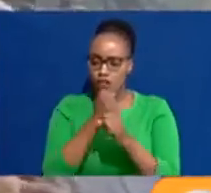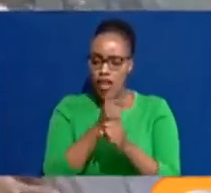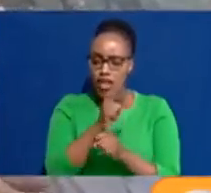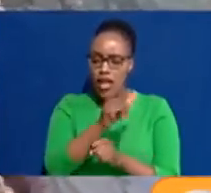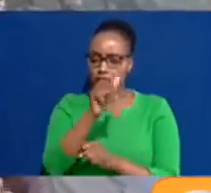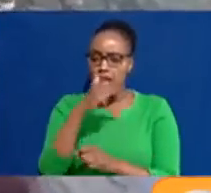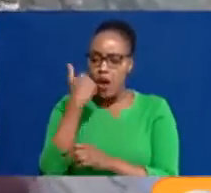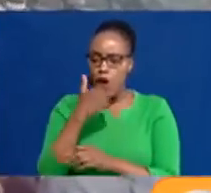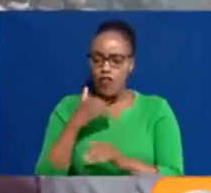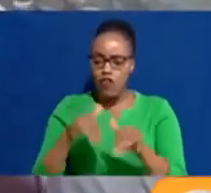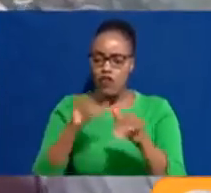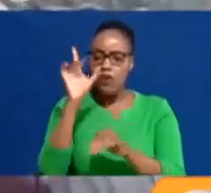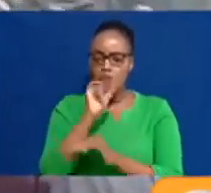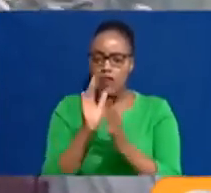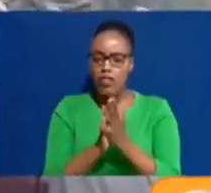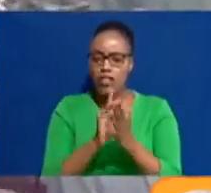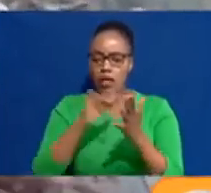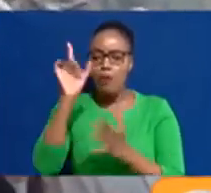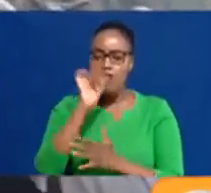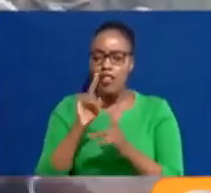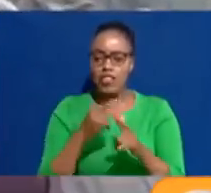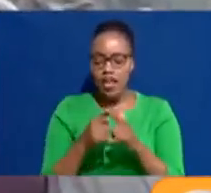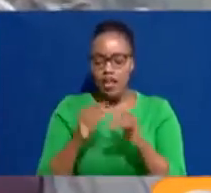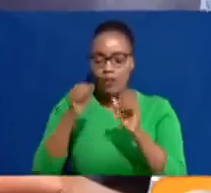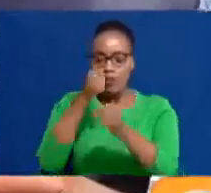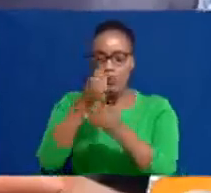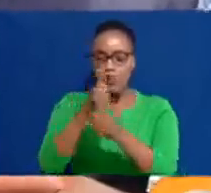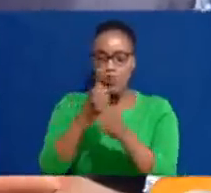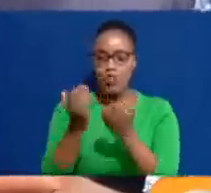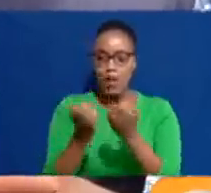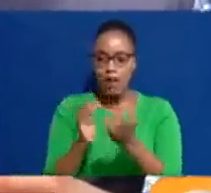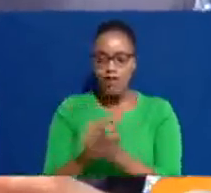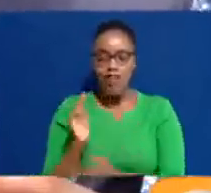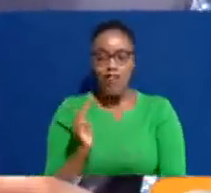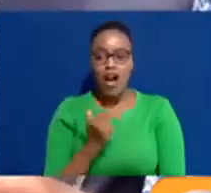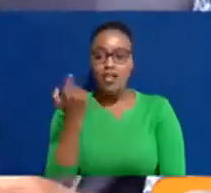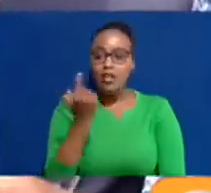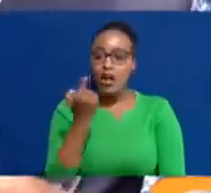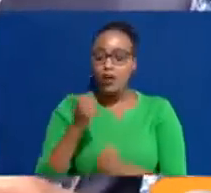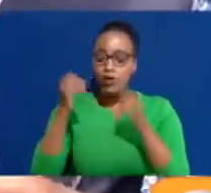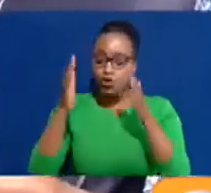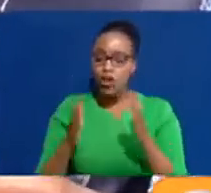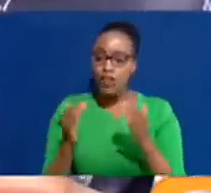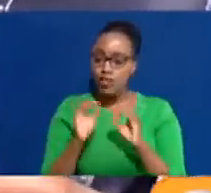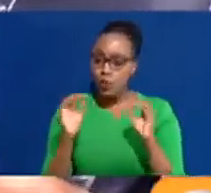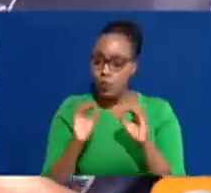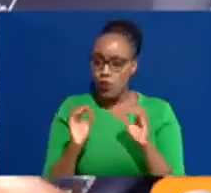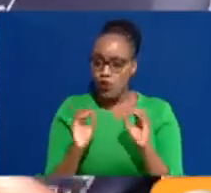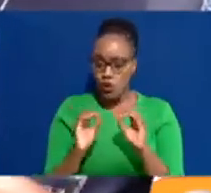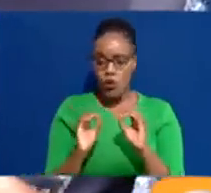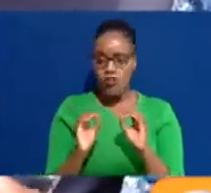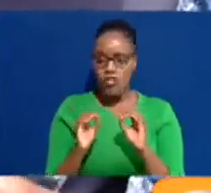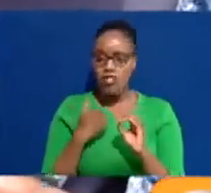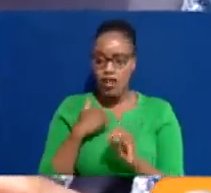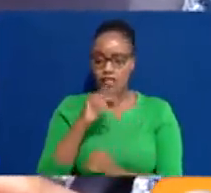wale wamepita ndio hawa, endeni mfanye biashara naye. Na sisi pekee tu madriver tunapitia, pia local